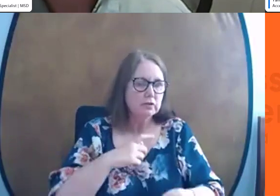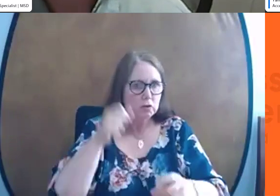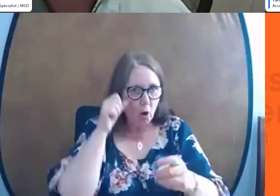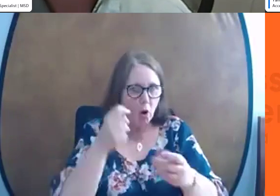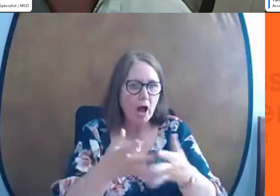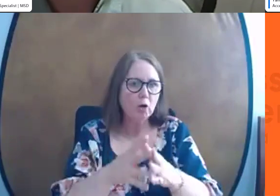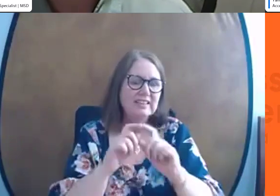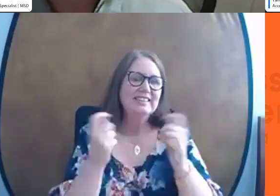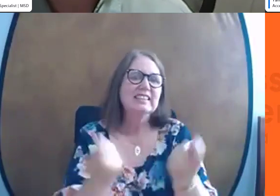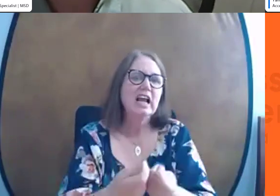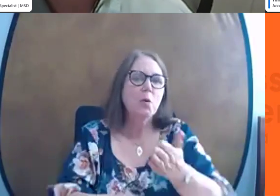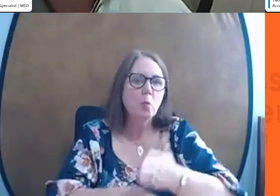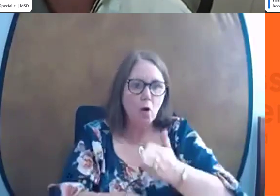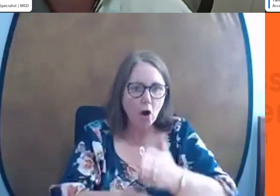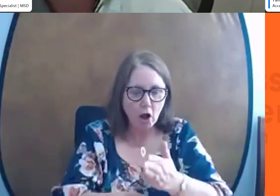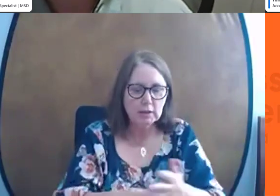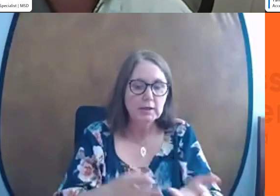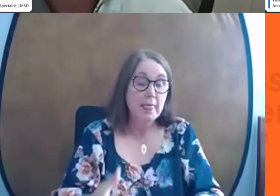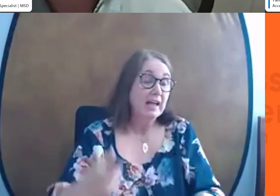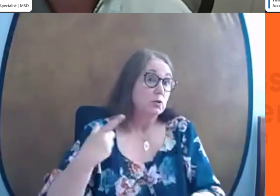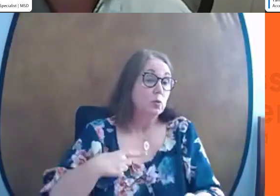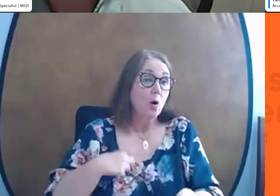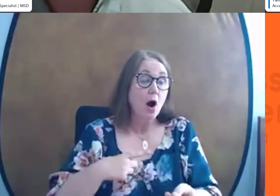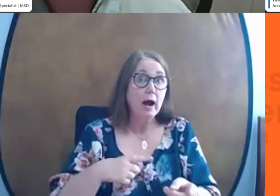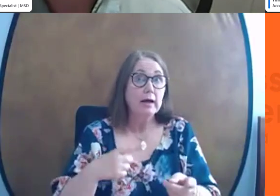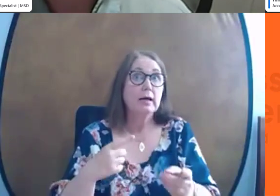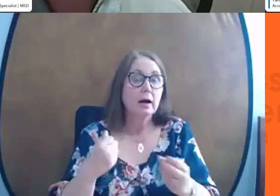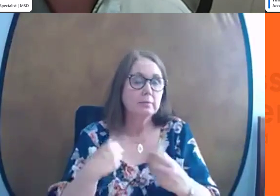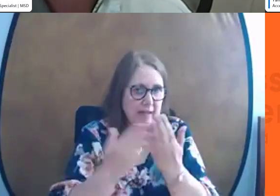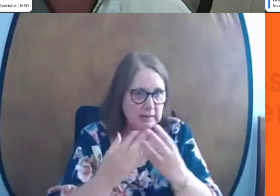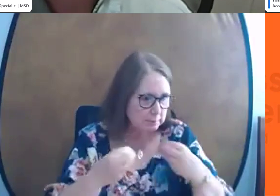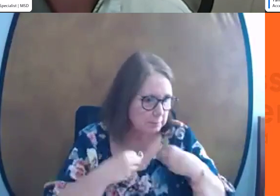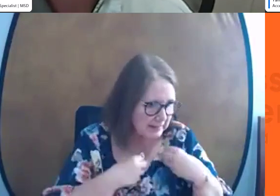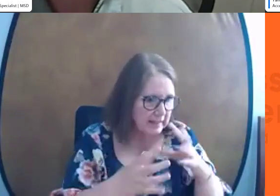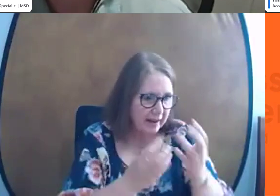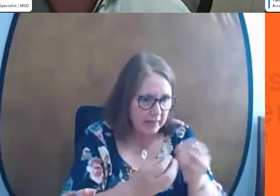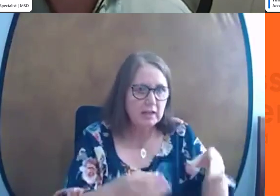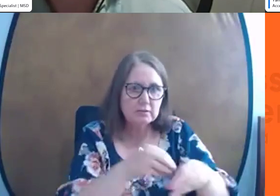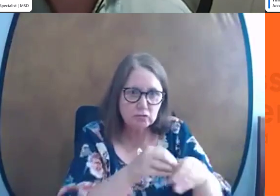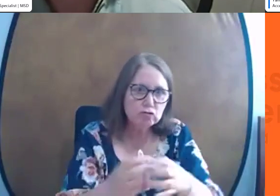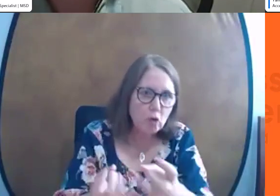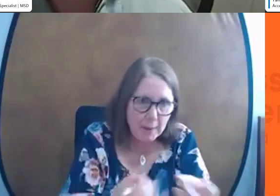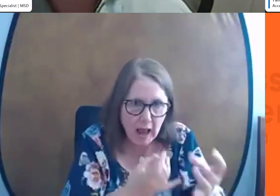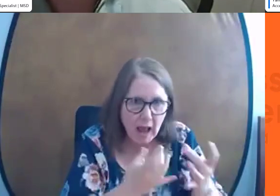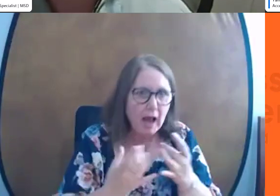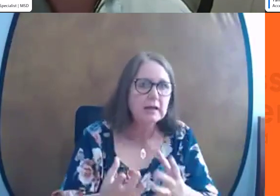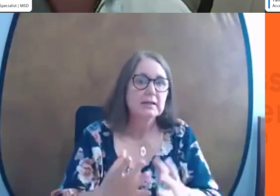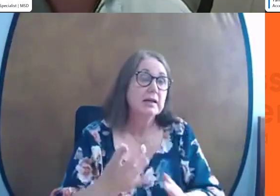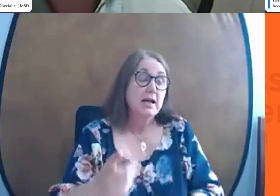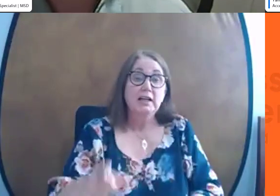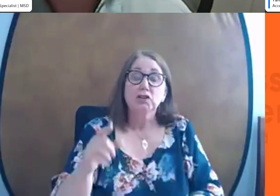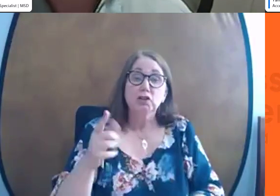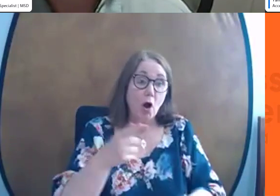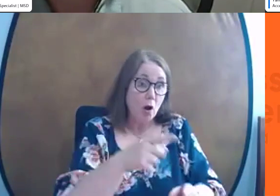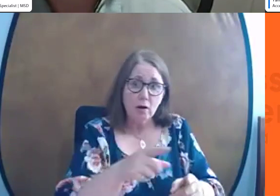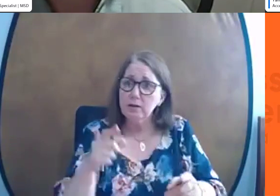different directions we can take this. And I think you need to have the confidence to have those conversations and context to the work. You have to study Burgessness. And of course,